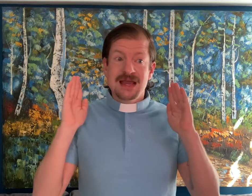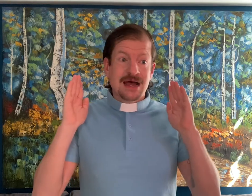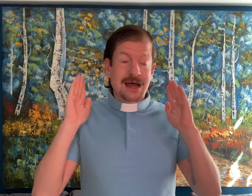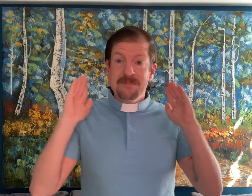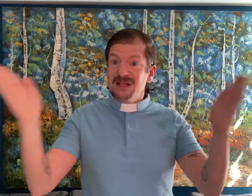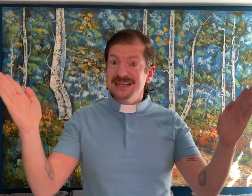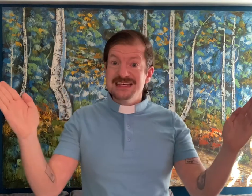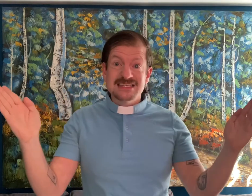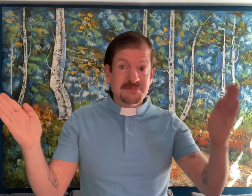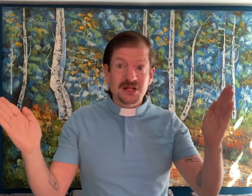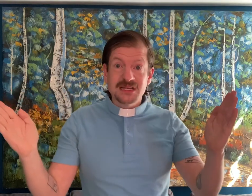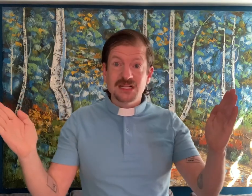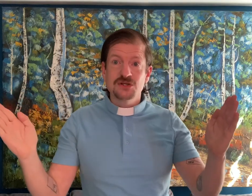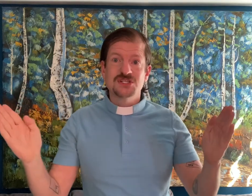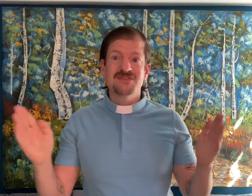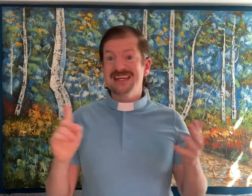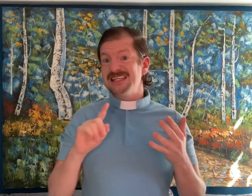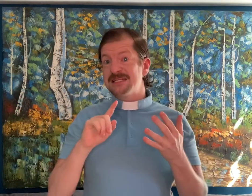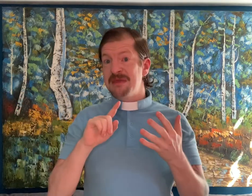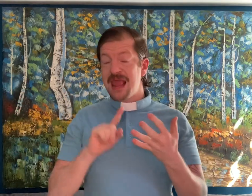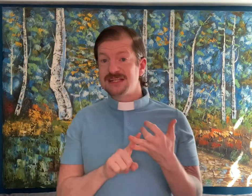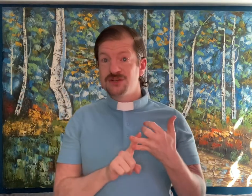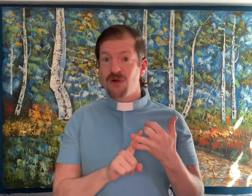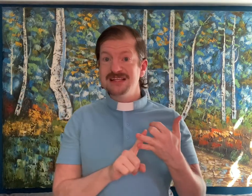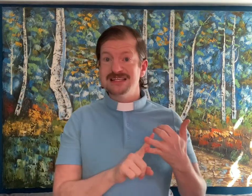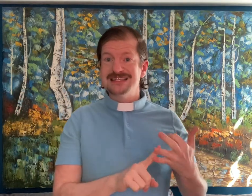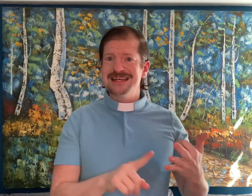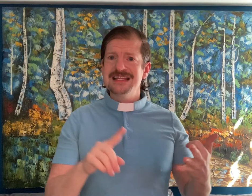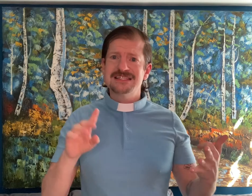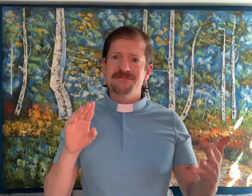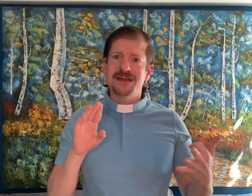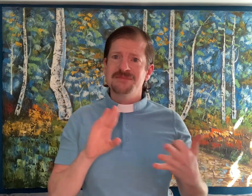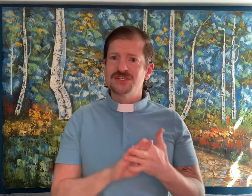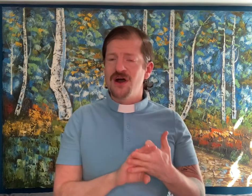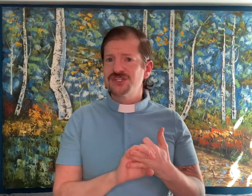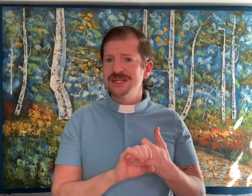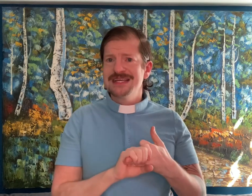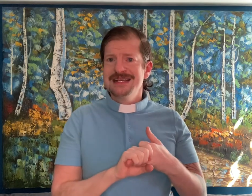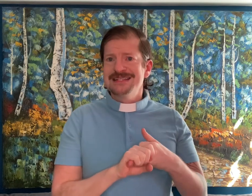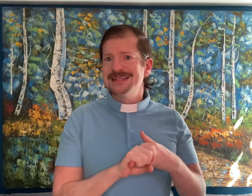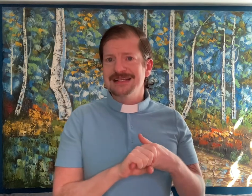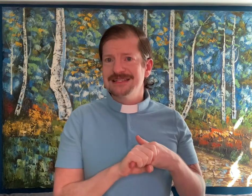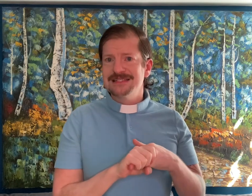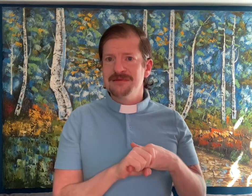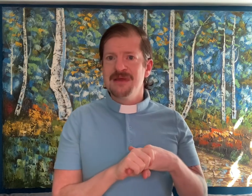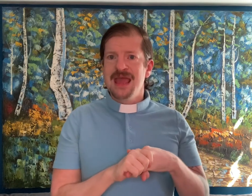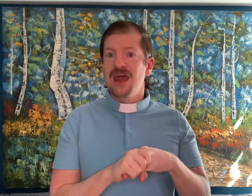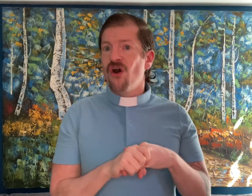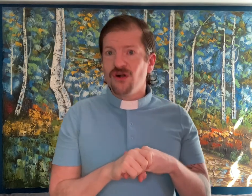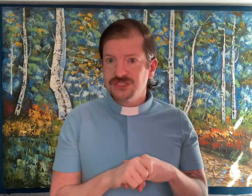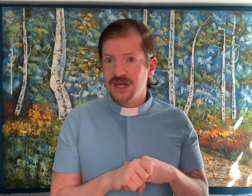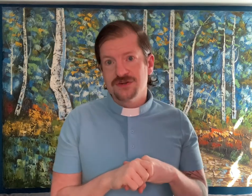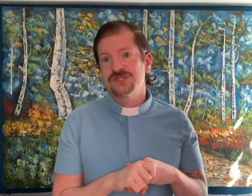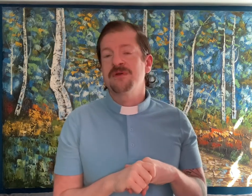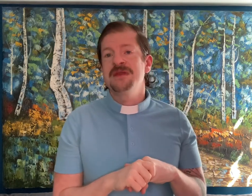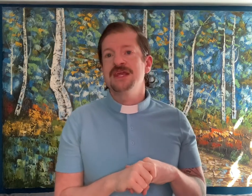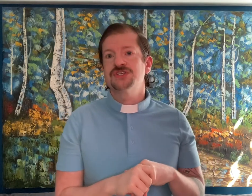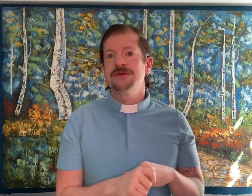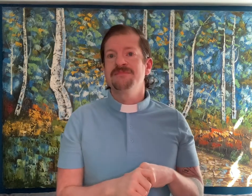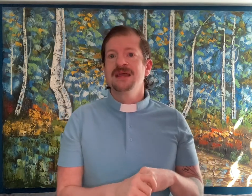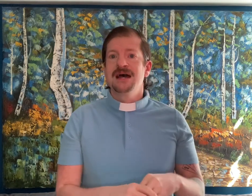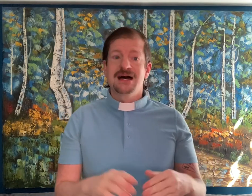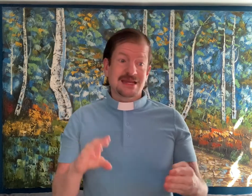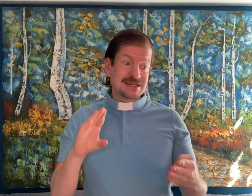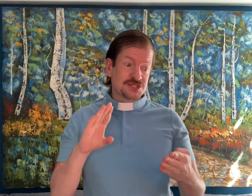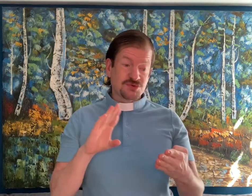to be ability and disability inclusive. It needs to be anti-racist. It needs to fight misogyny, sexism, and all gender